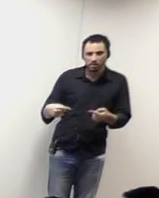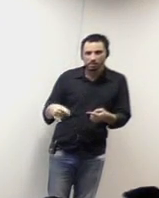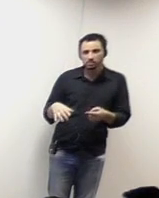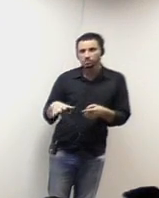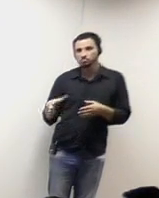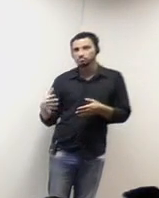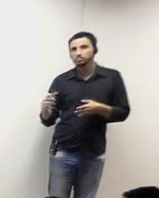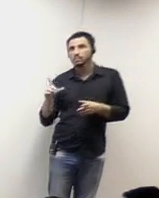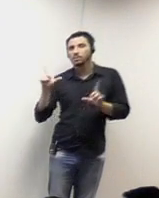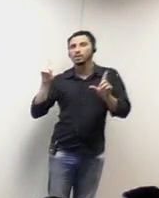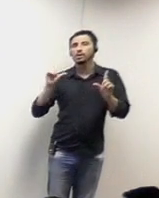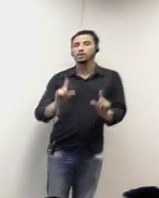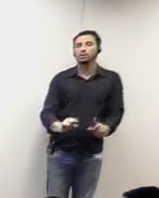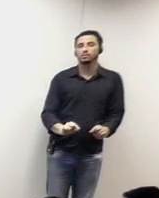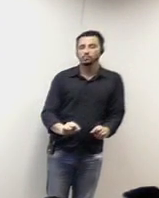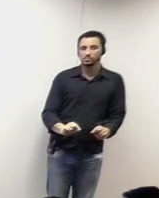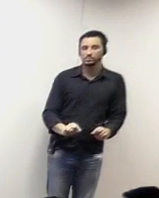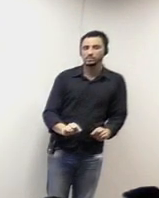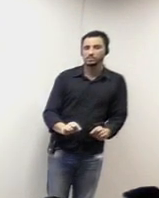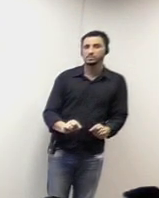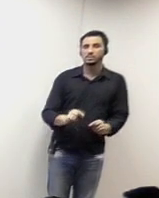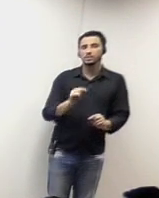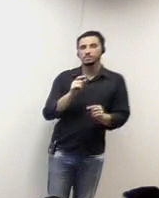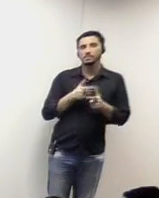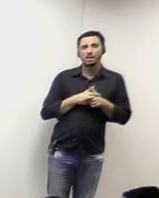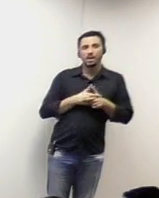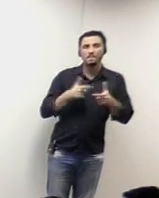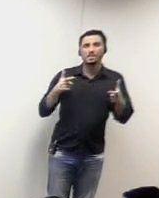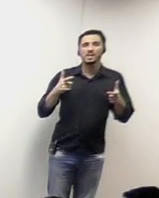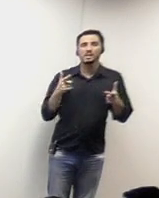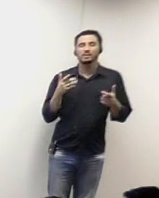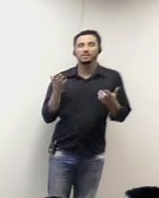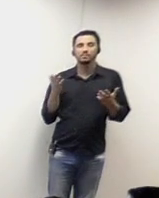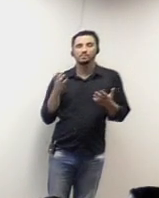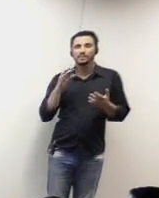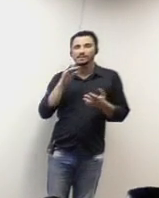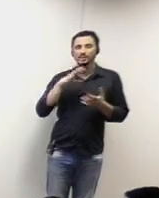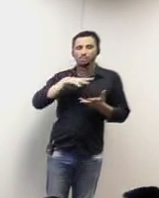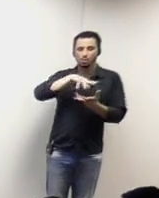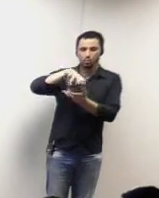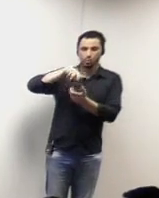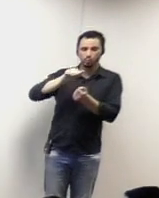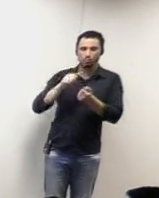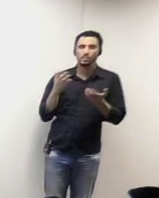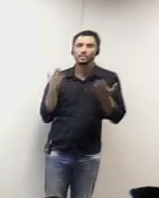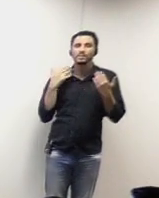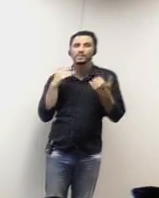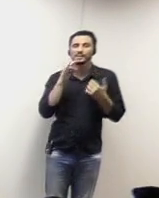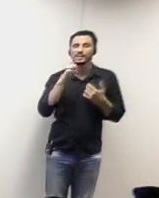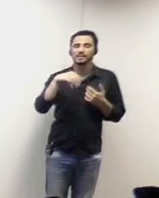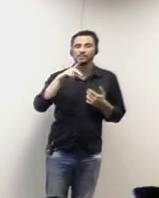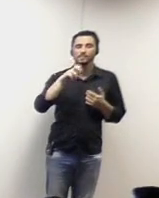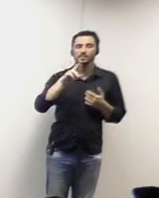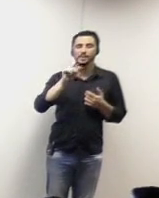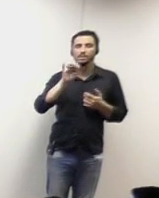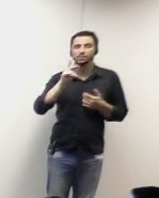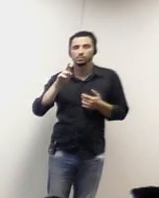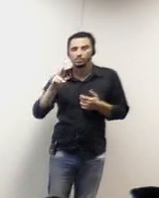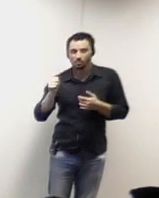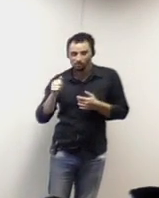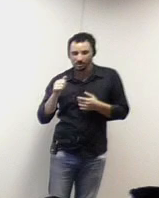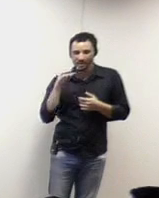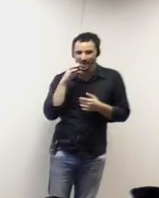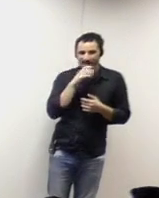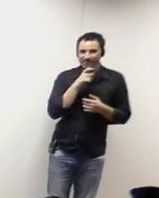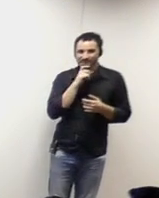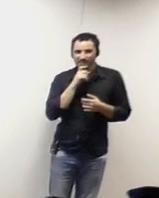reducing the increase in temperature, global temperature, between now and 2100. And their models, or 2050